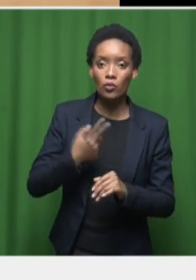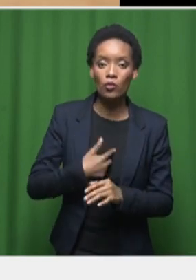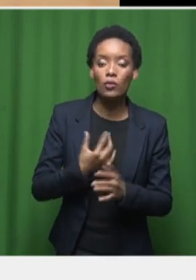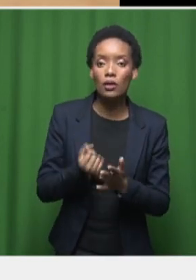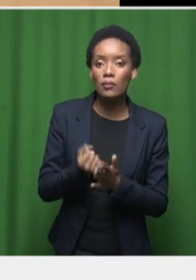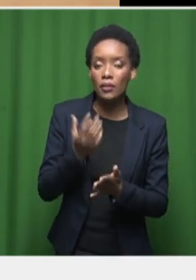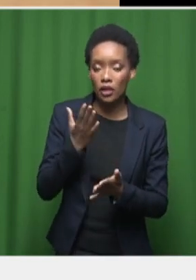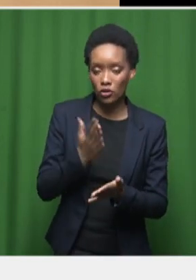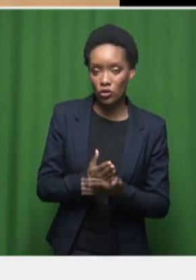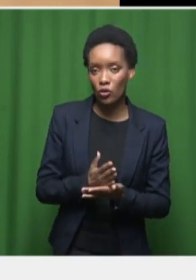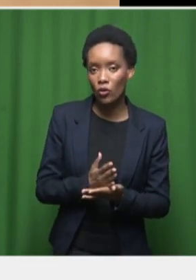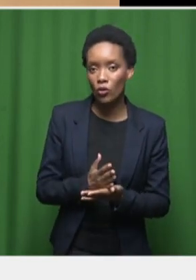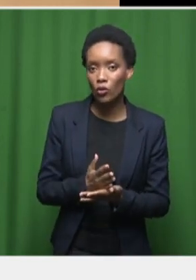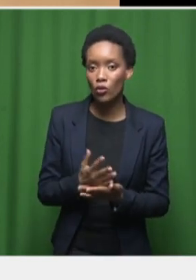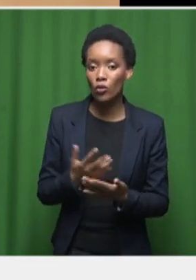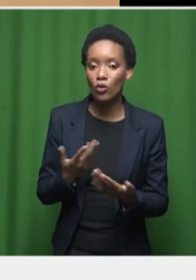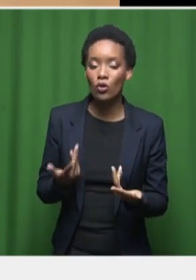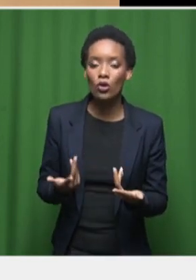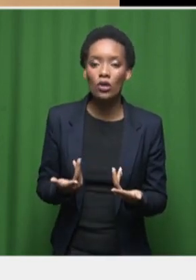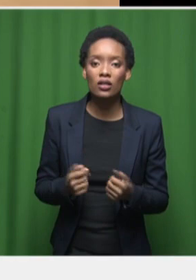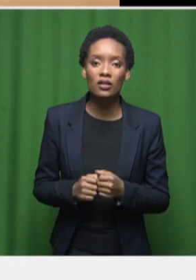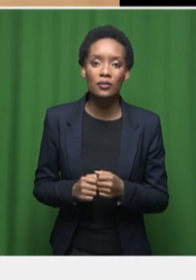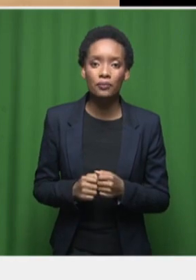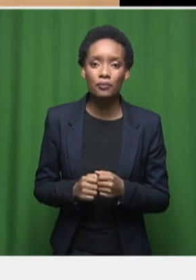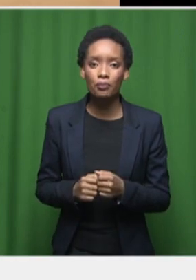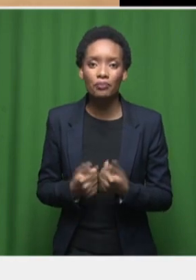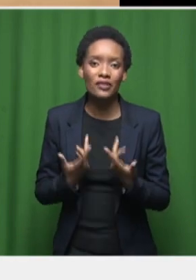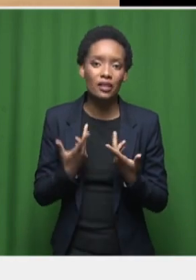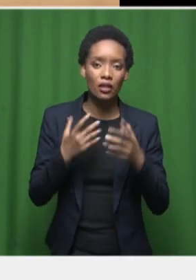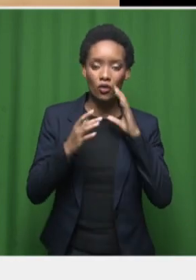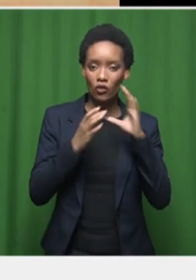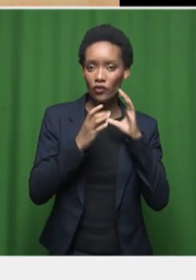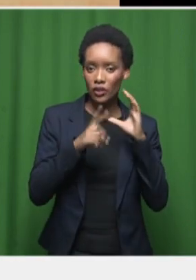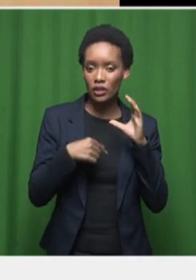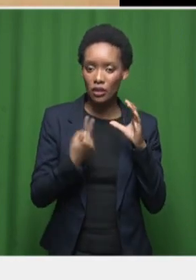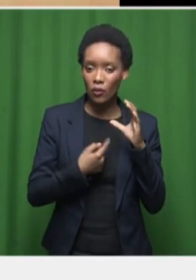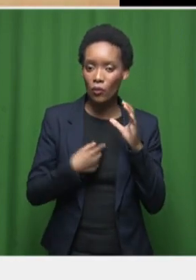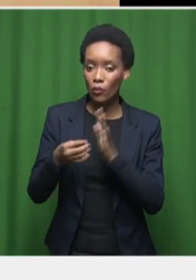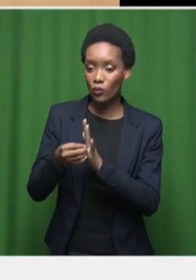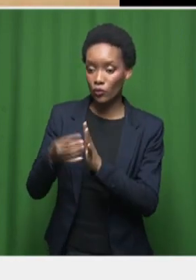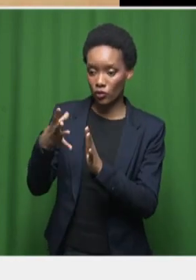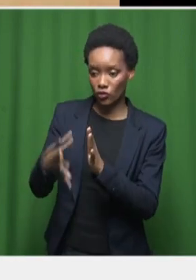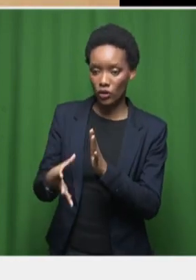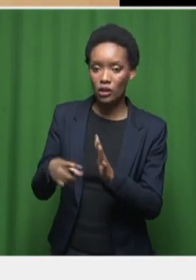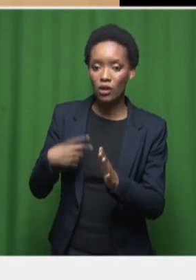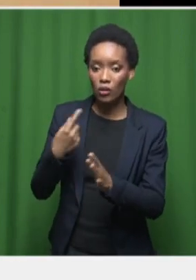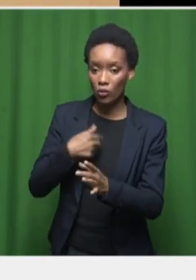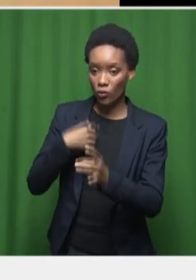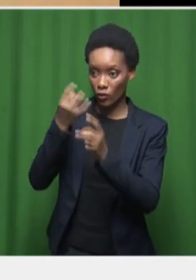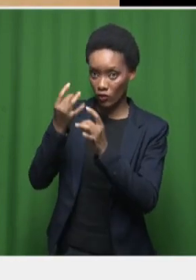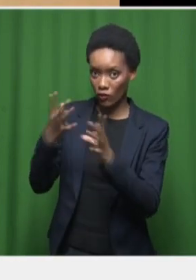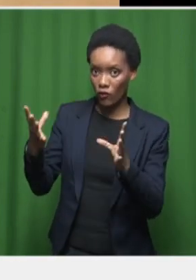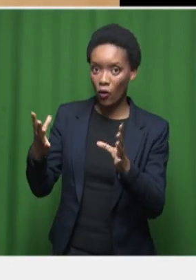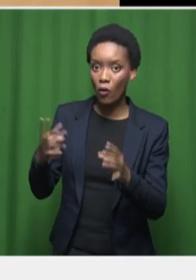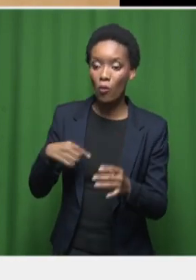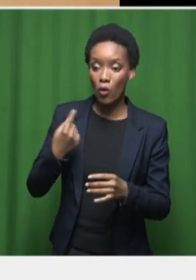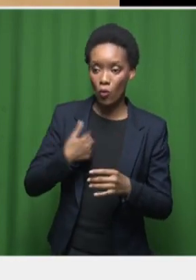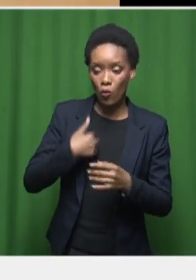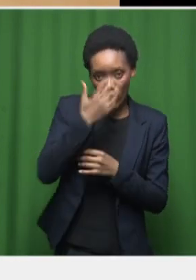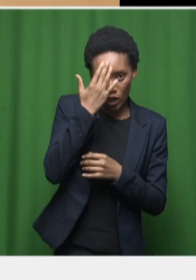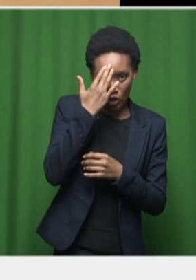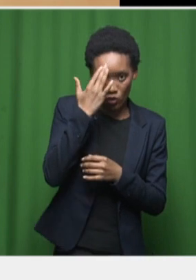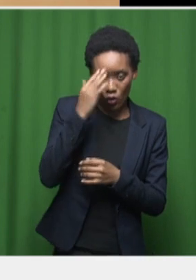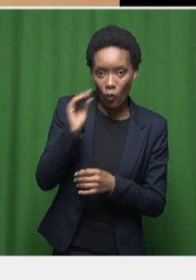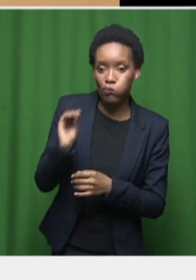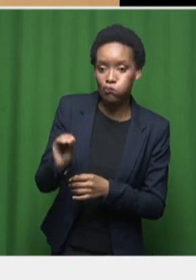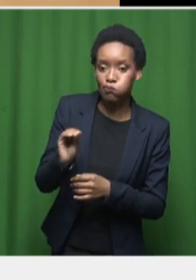it. Our conversation went to the extent where we made students be aware that we know that this exists, right? So if you use